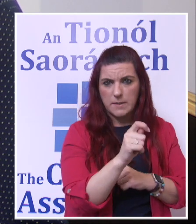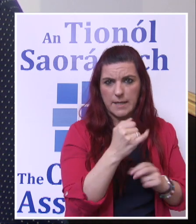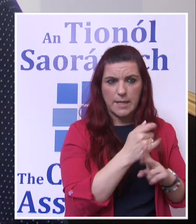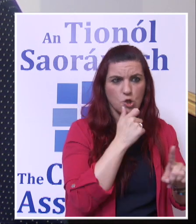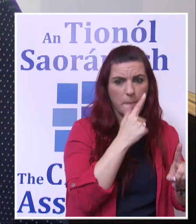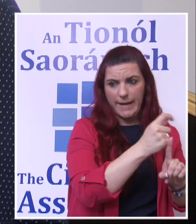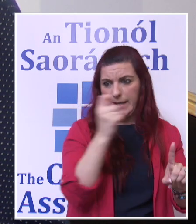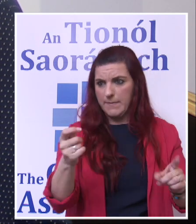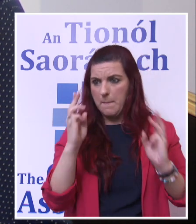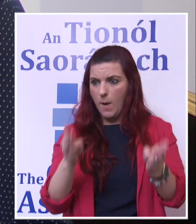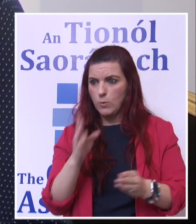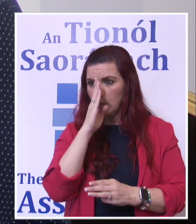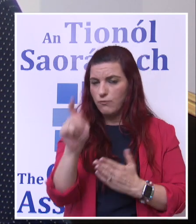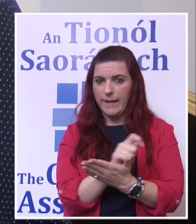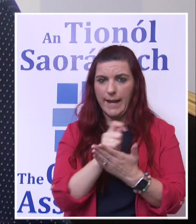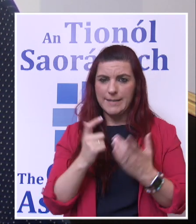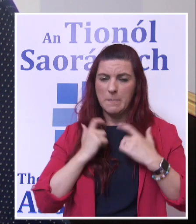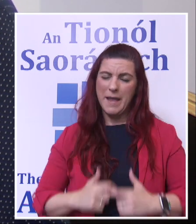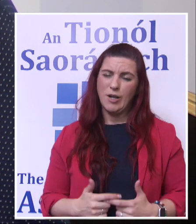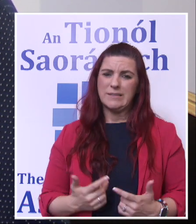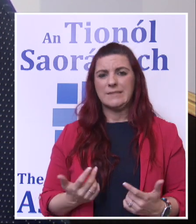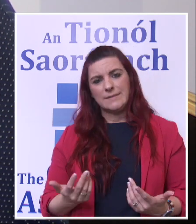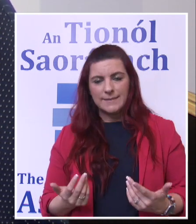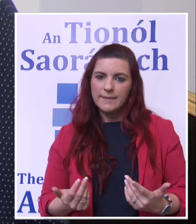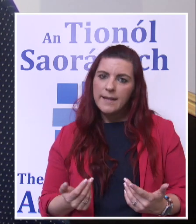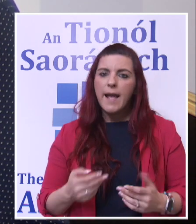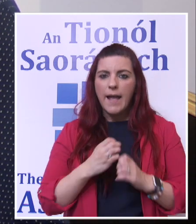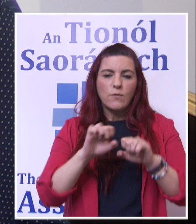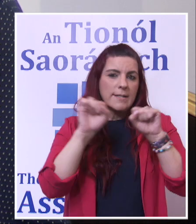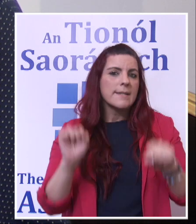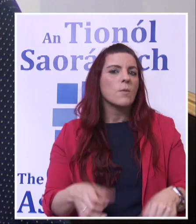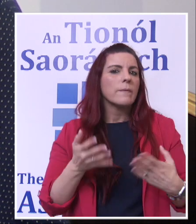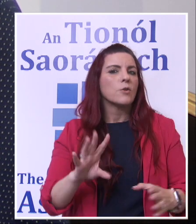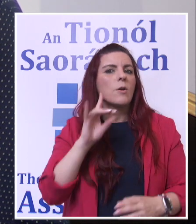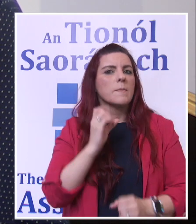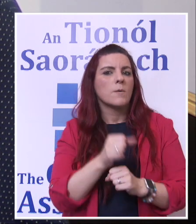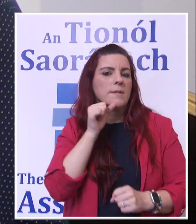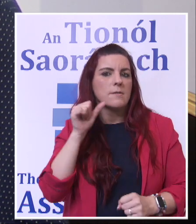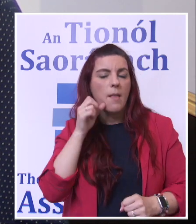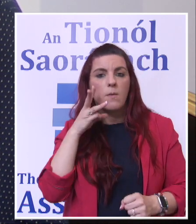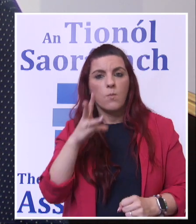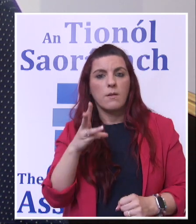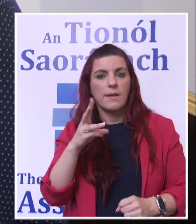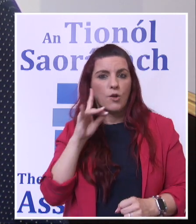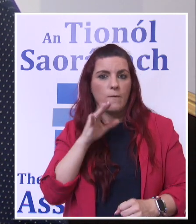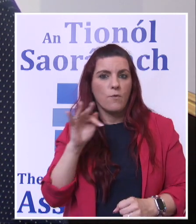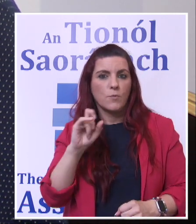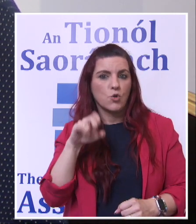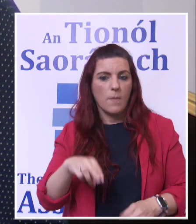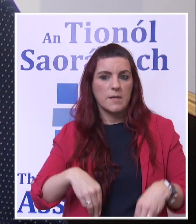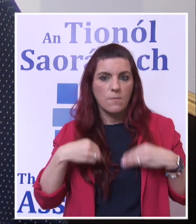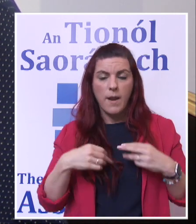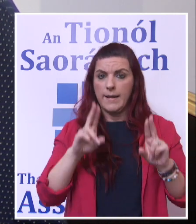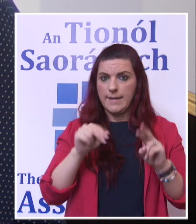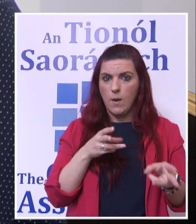elected mayor? Every system that we heard about yesterday and that we'll hear about from Sean this morning can